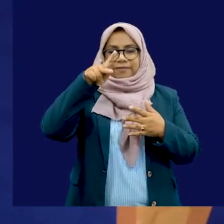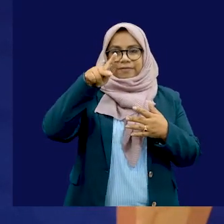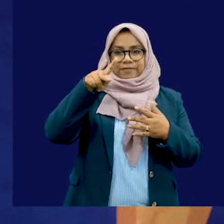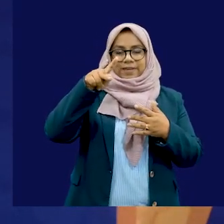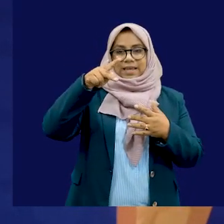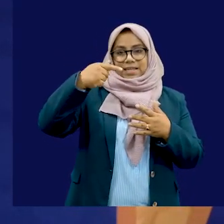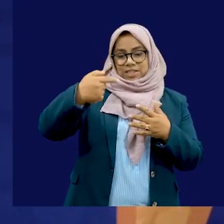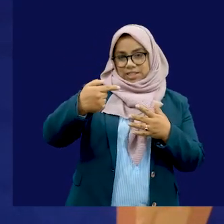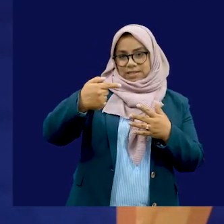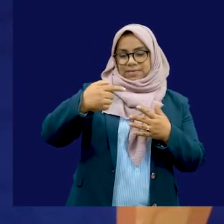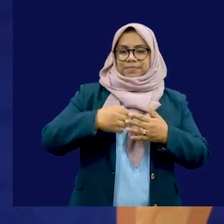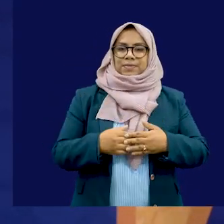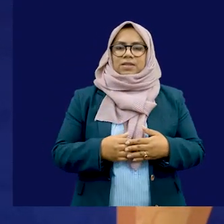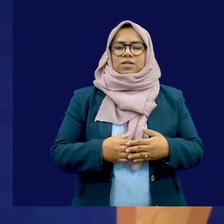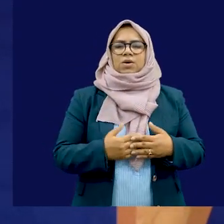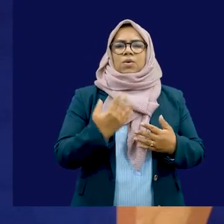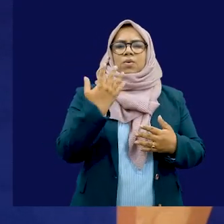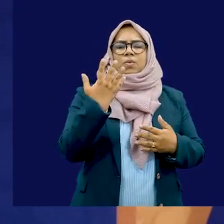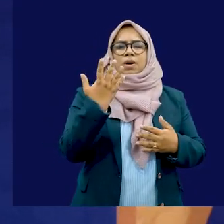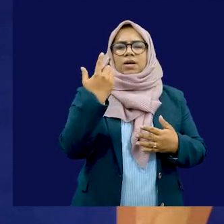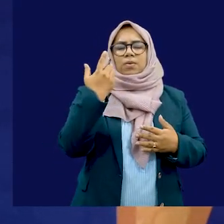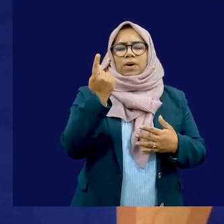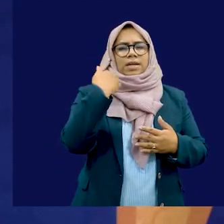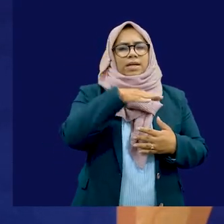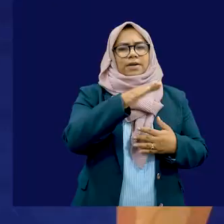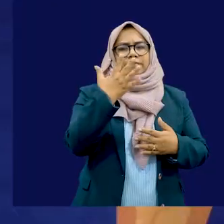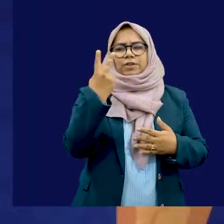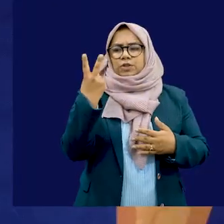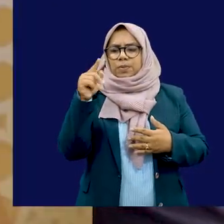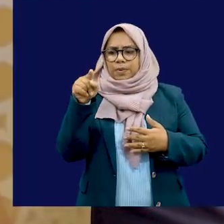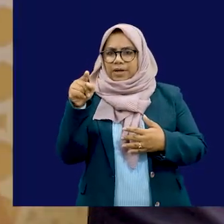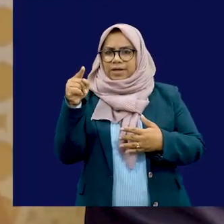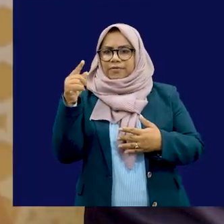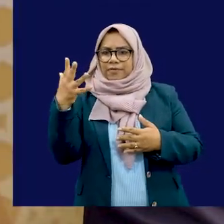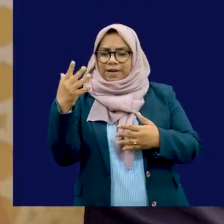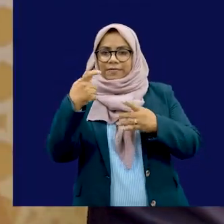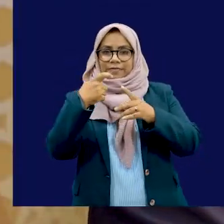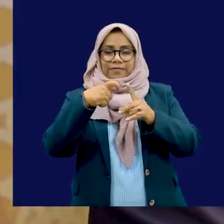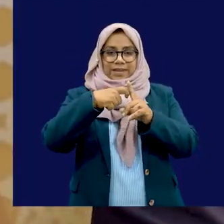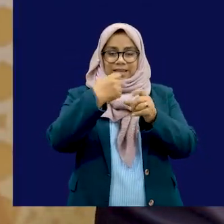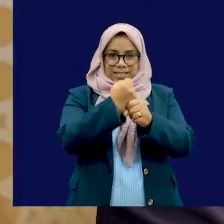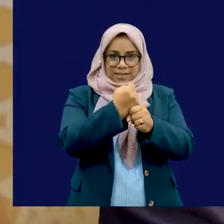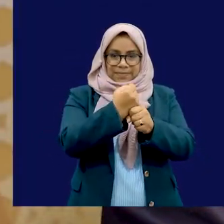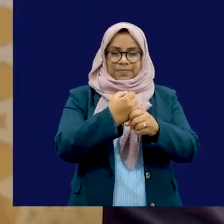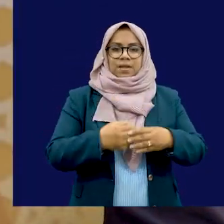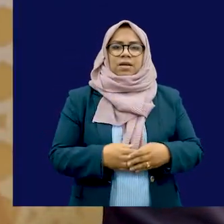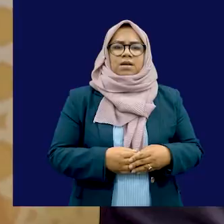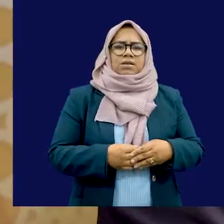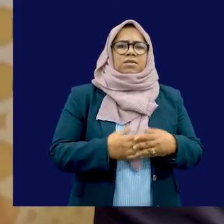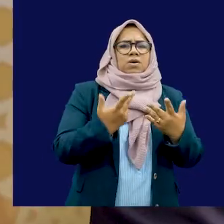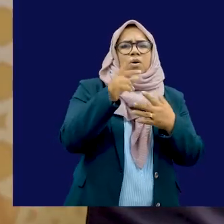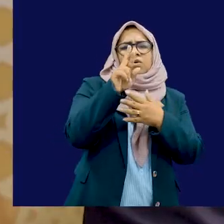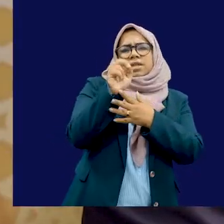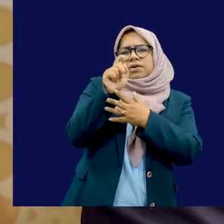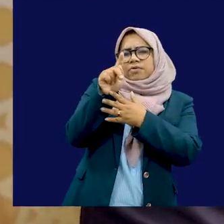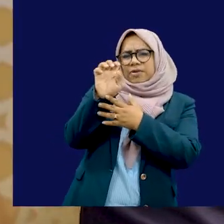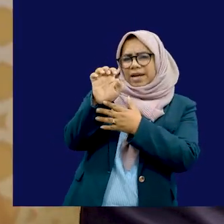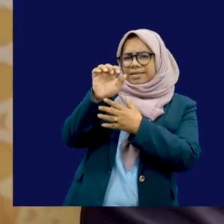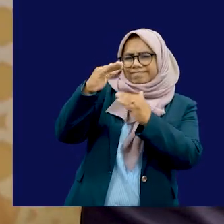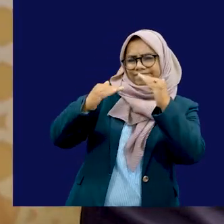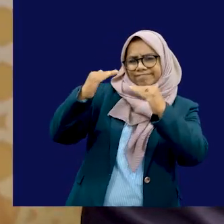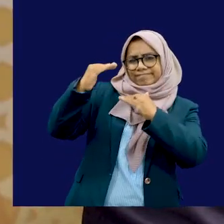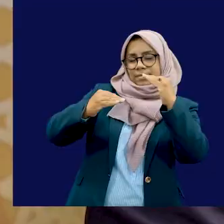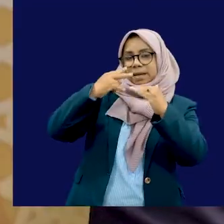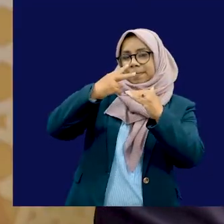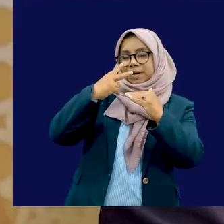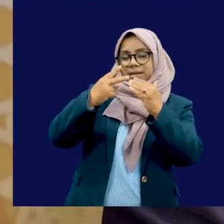5 wask would be 652.5 kilograms. As for the rate of zakat on crops and fruits, this